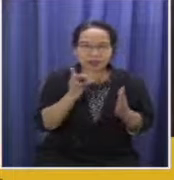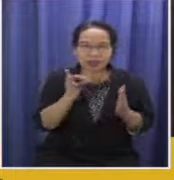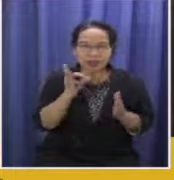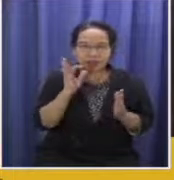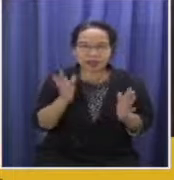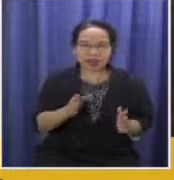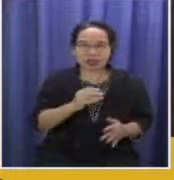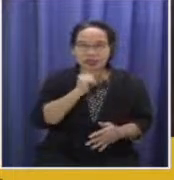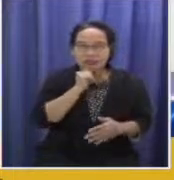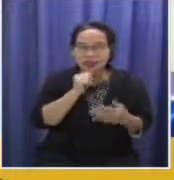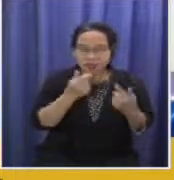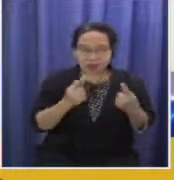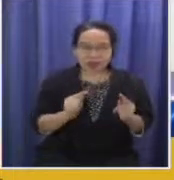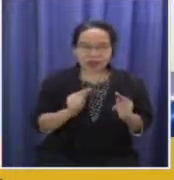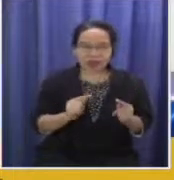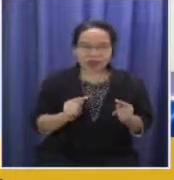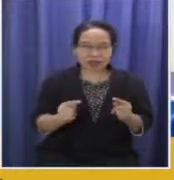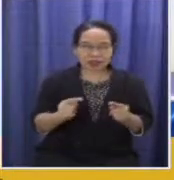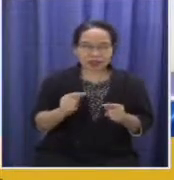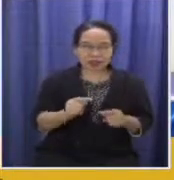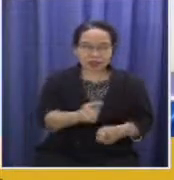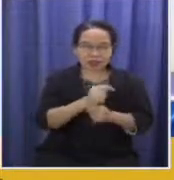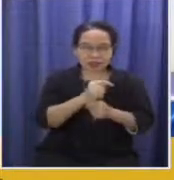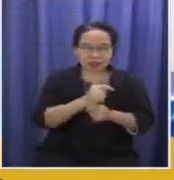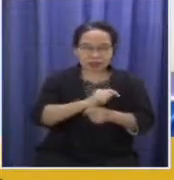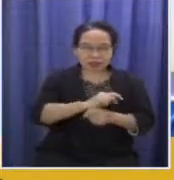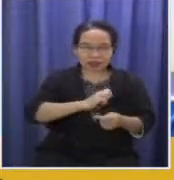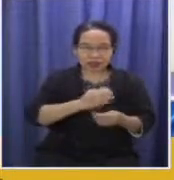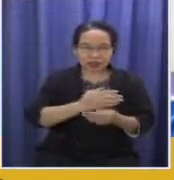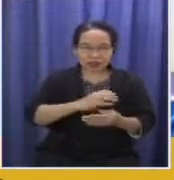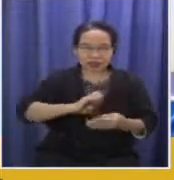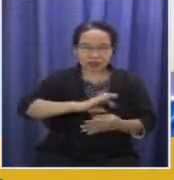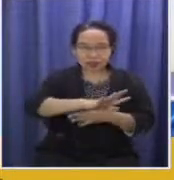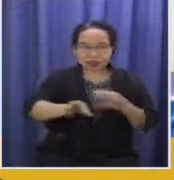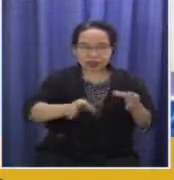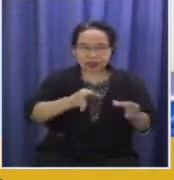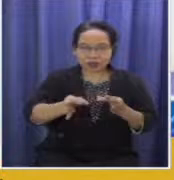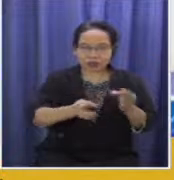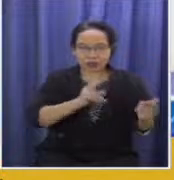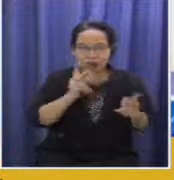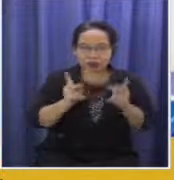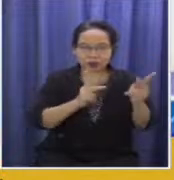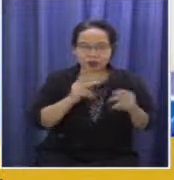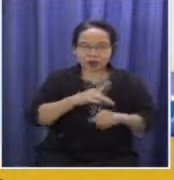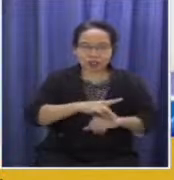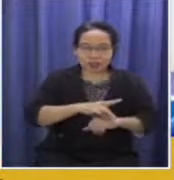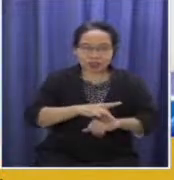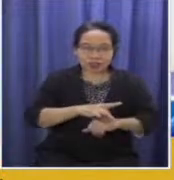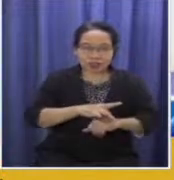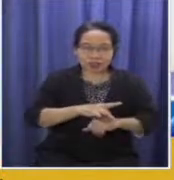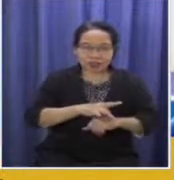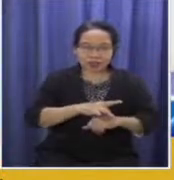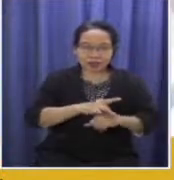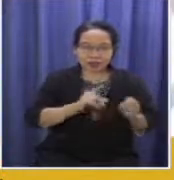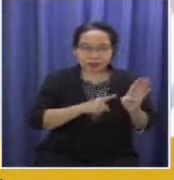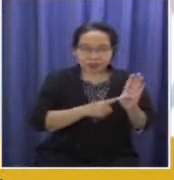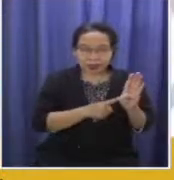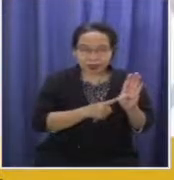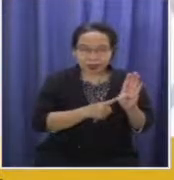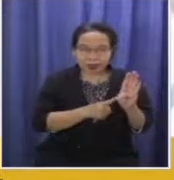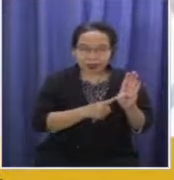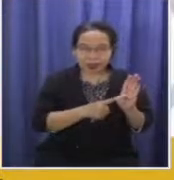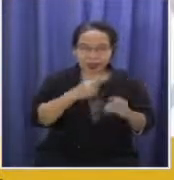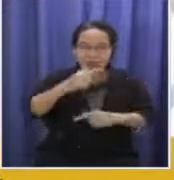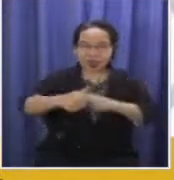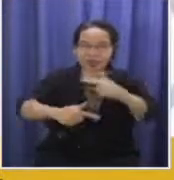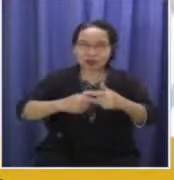not trying to exert effort to explain to people. The earth in the beginning is a